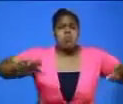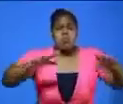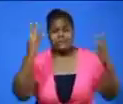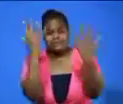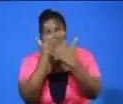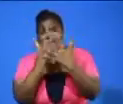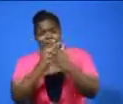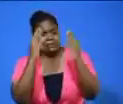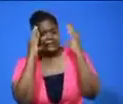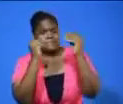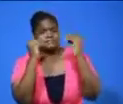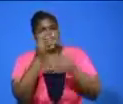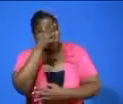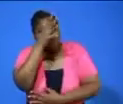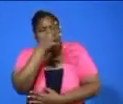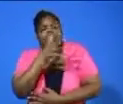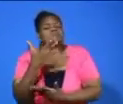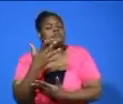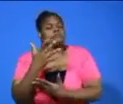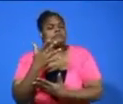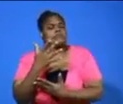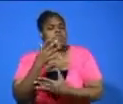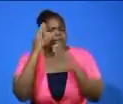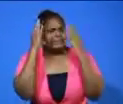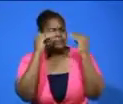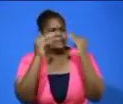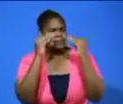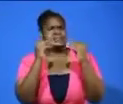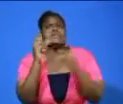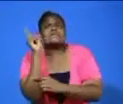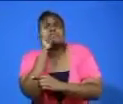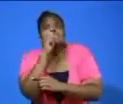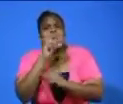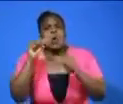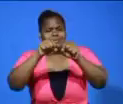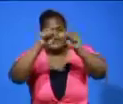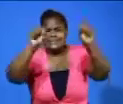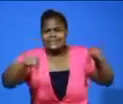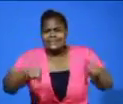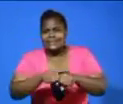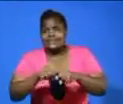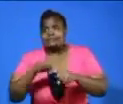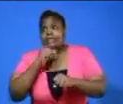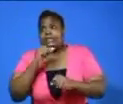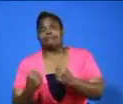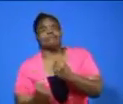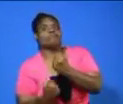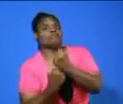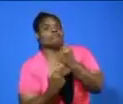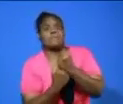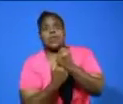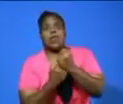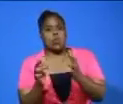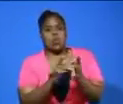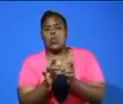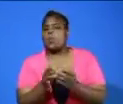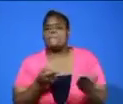the doctrines of mankind and the teachings of an apostate system that has no basis in the